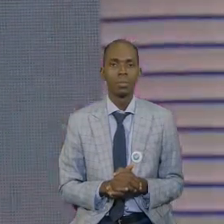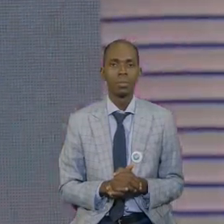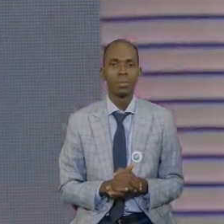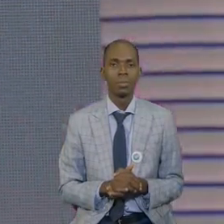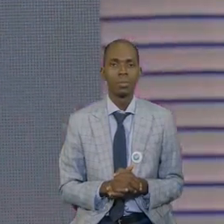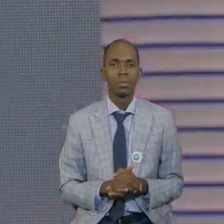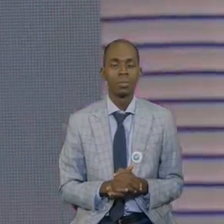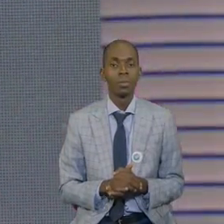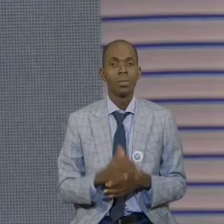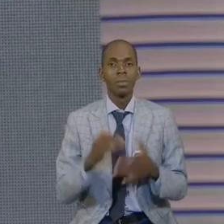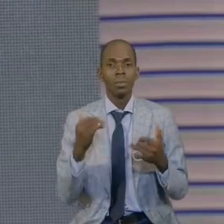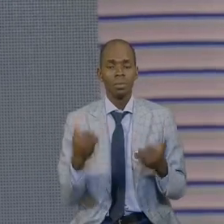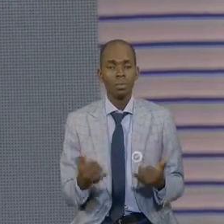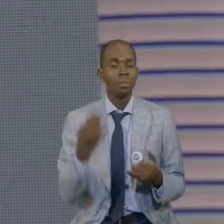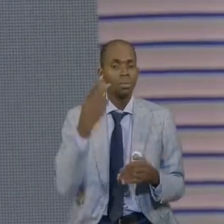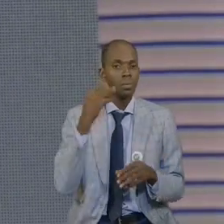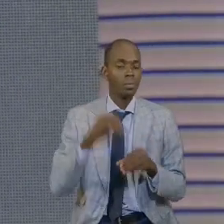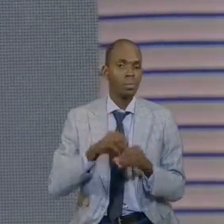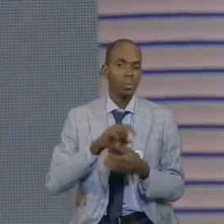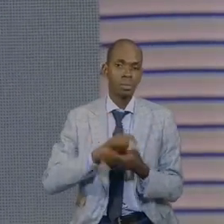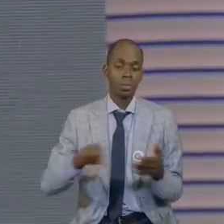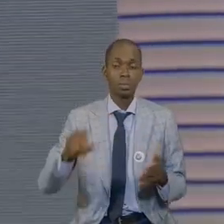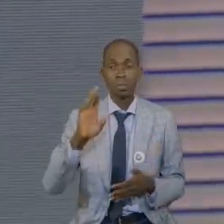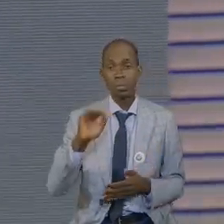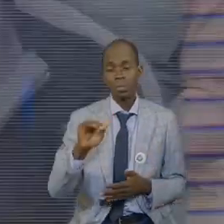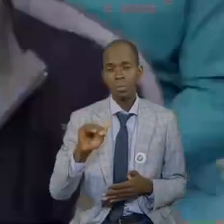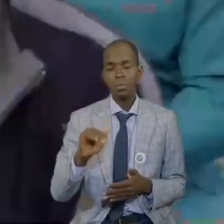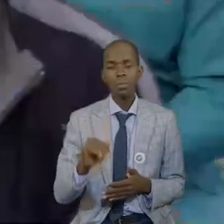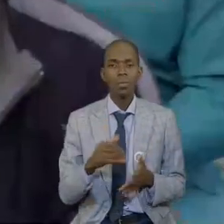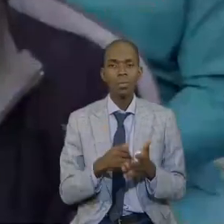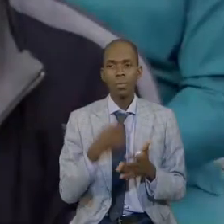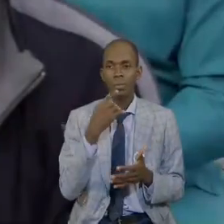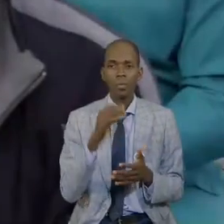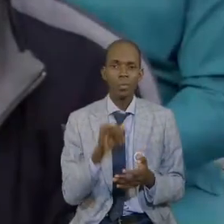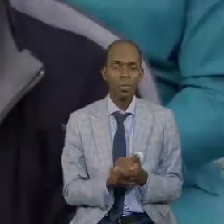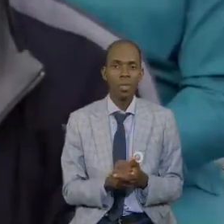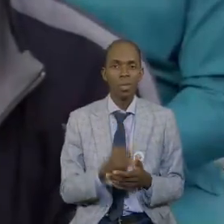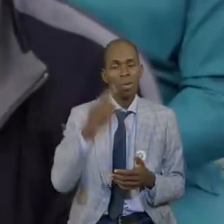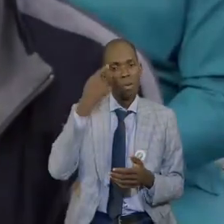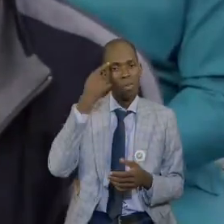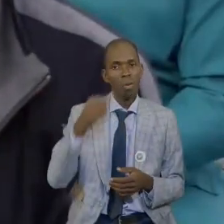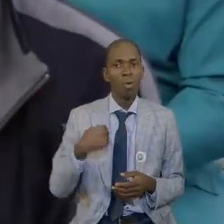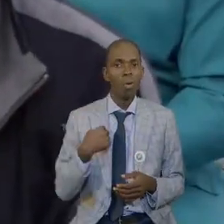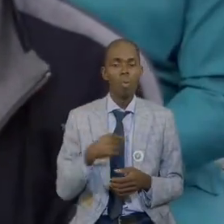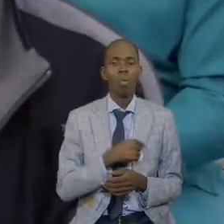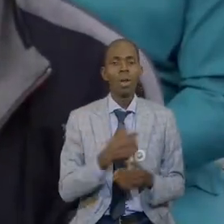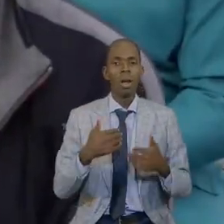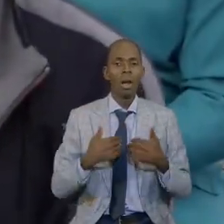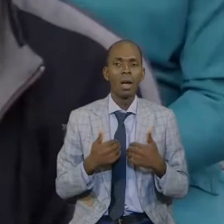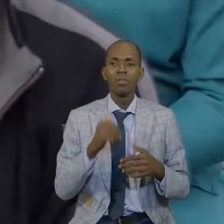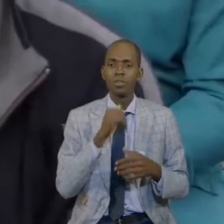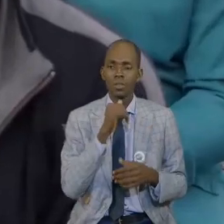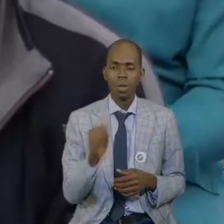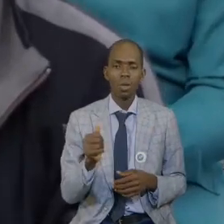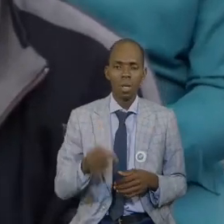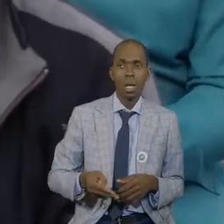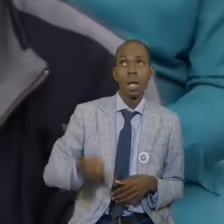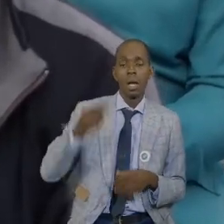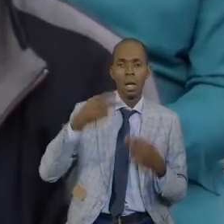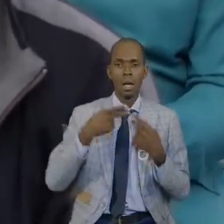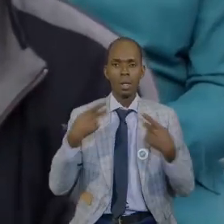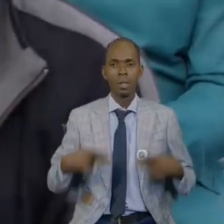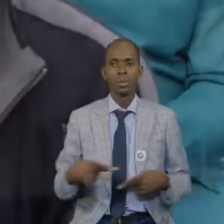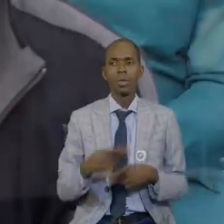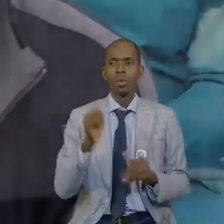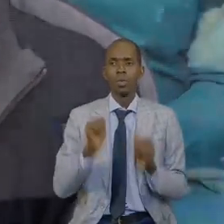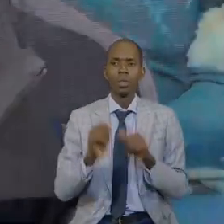Look at verse 15. It says, for we have not an high priest which cannot be touched with